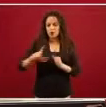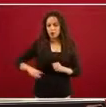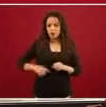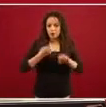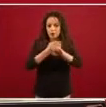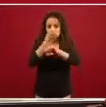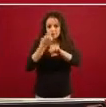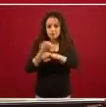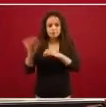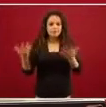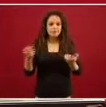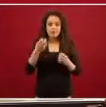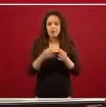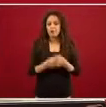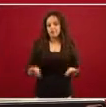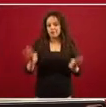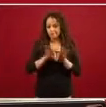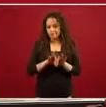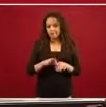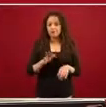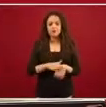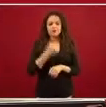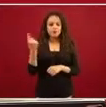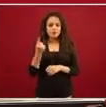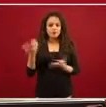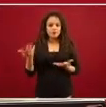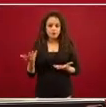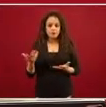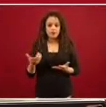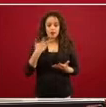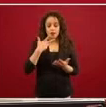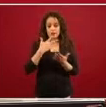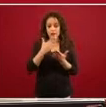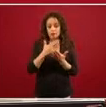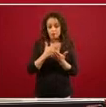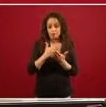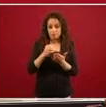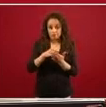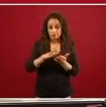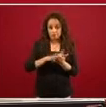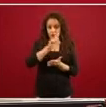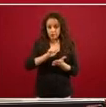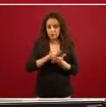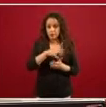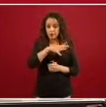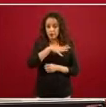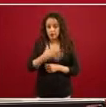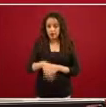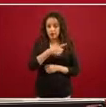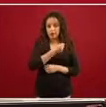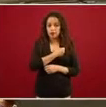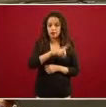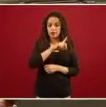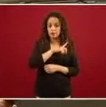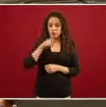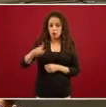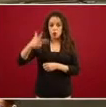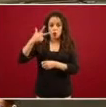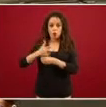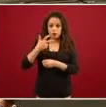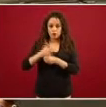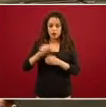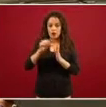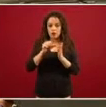parts correspond to the state governor and which parts correspond to the federal government. And when it comes to the